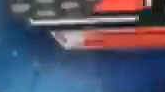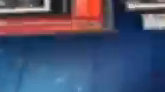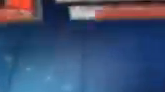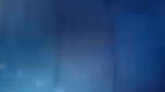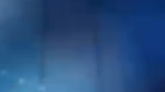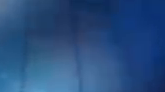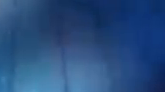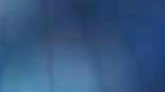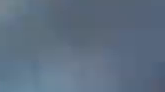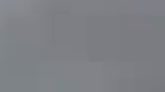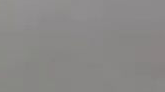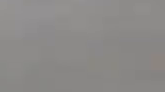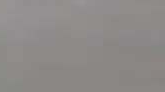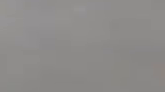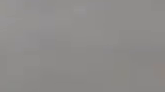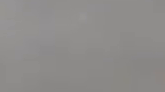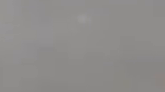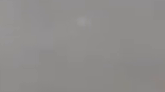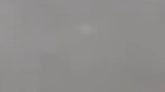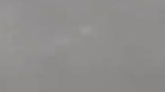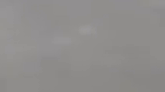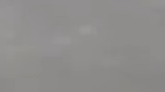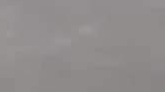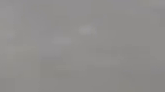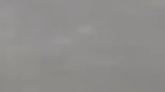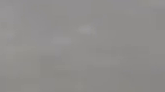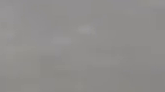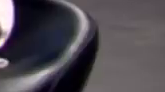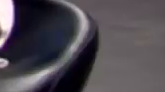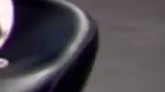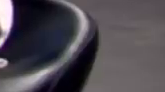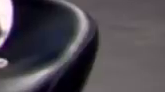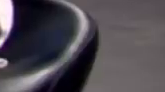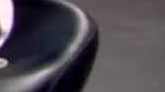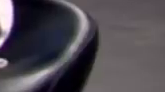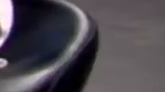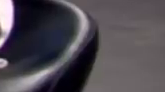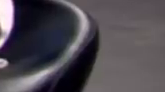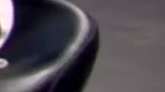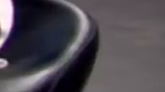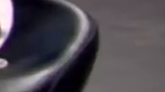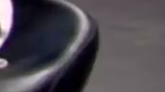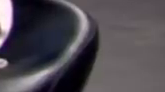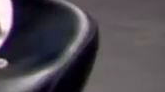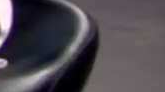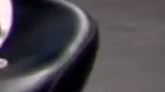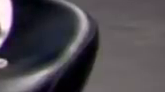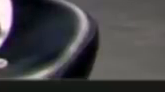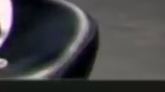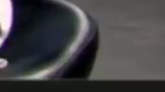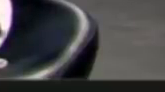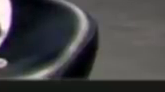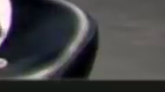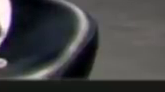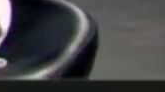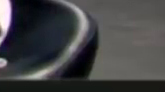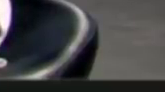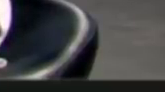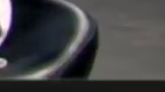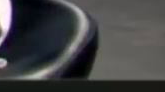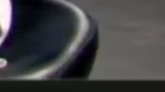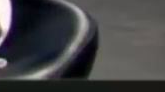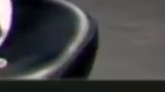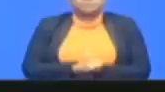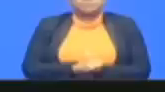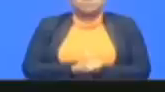NTV Tonight with Mark Masai and Smriti Vidyarthi. Thanks very much for joining us. Tonight,